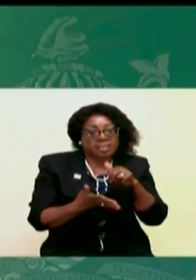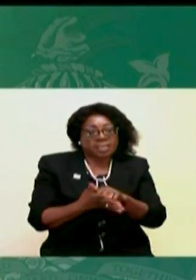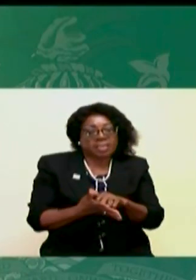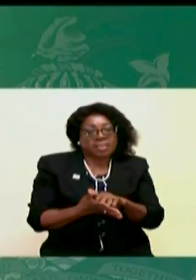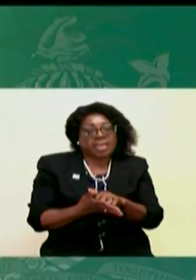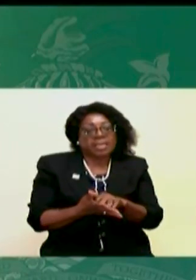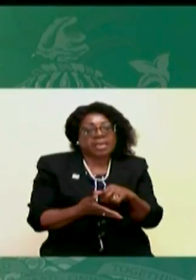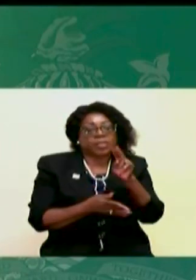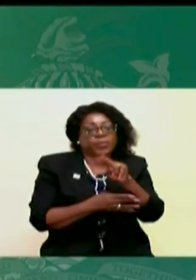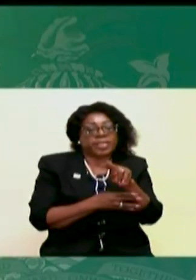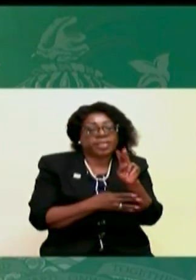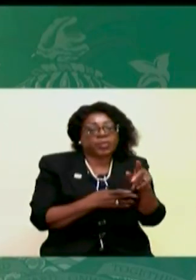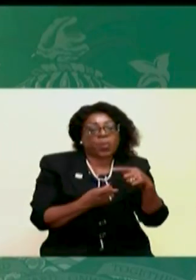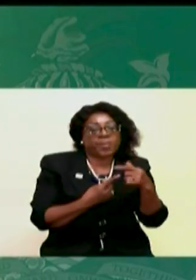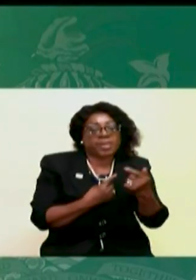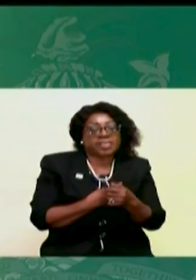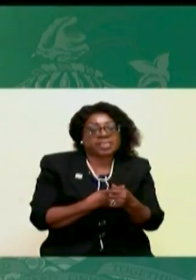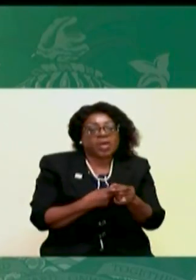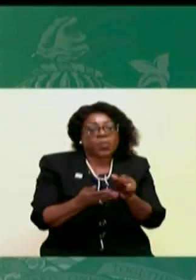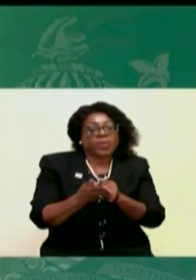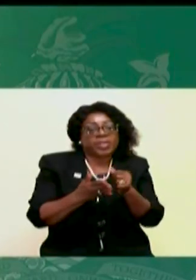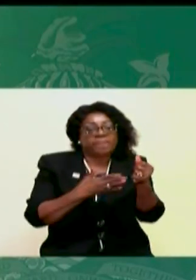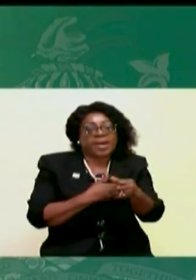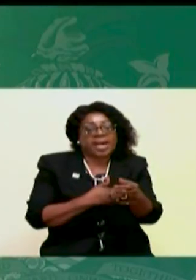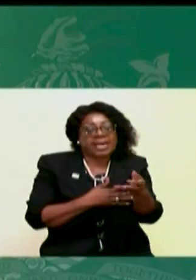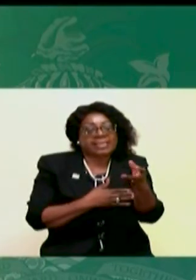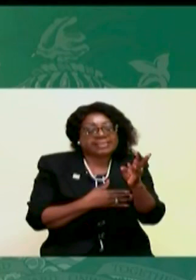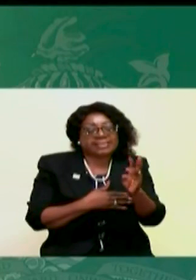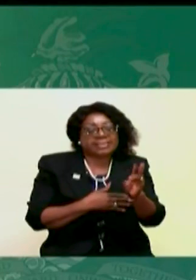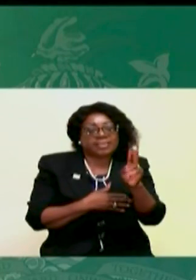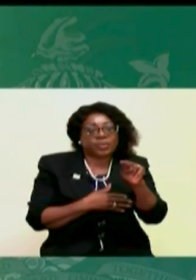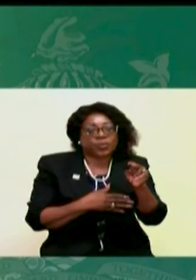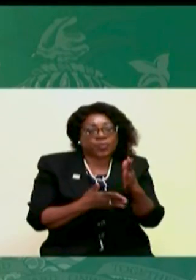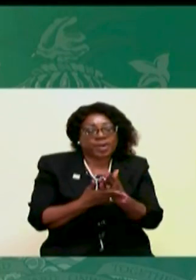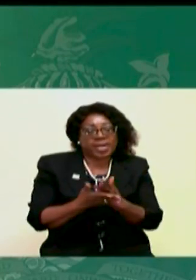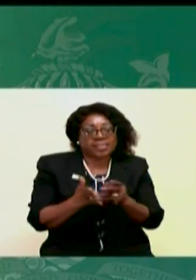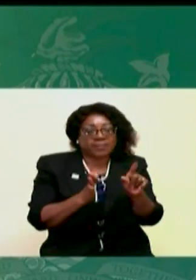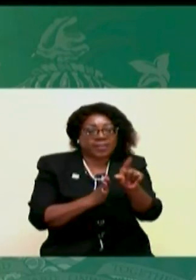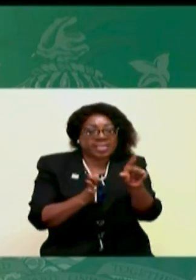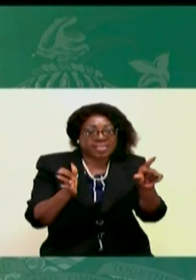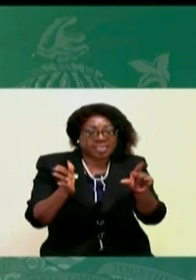we done passed 60 pieces of legislation, and y'all ain't do that 22 months, man.